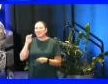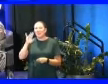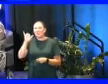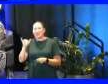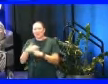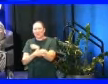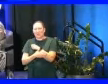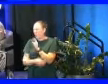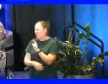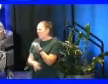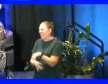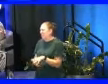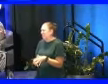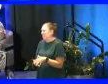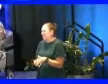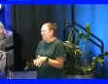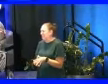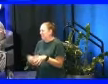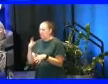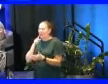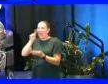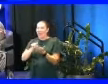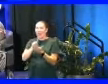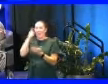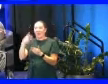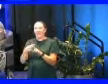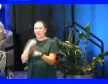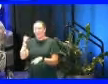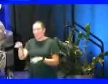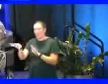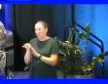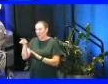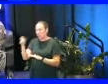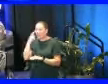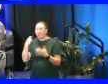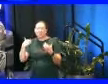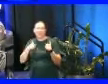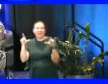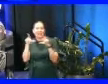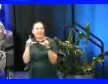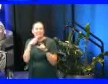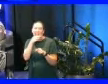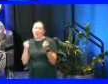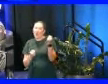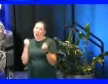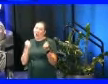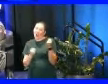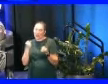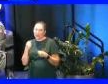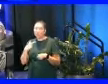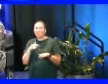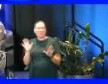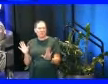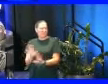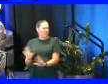where is that? She said, it's an hour and a half from you. We chose you because you have a license and a car. So I was